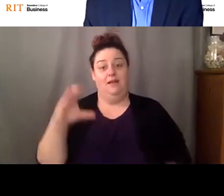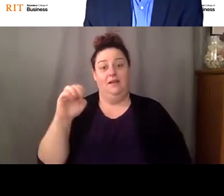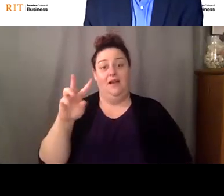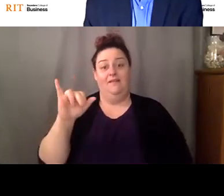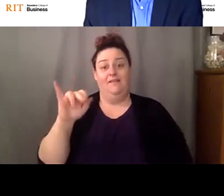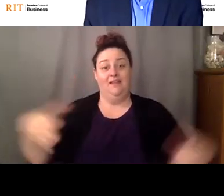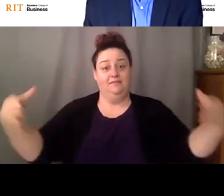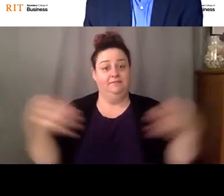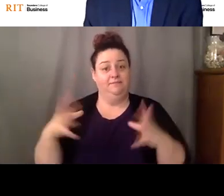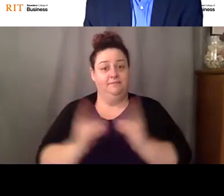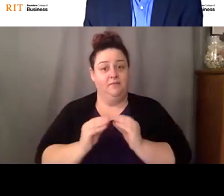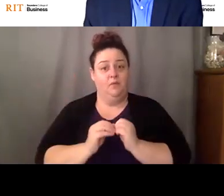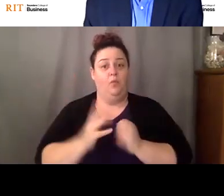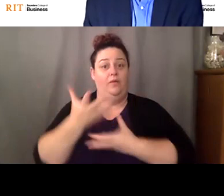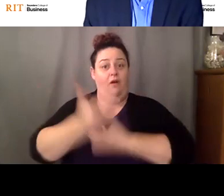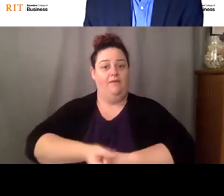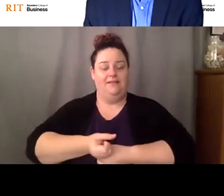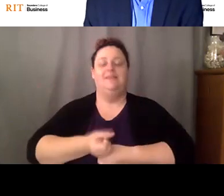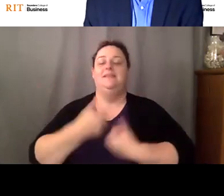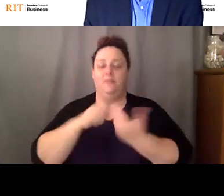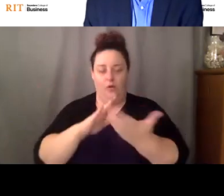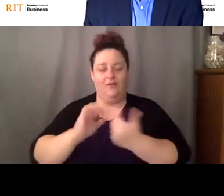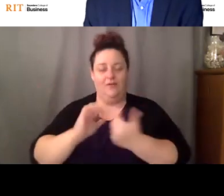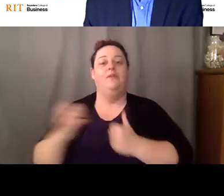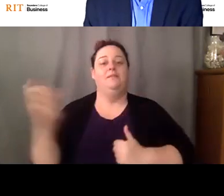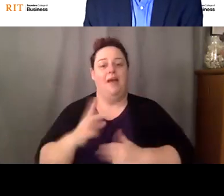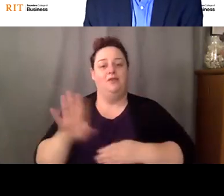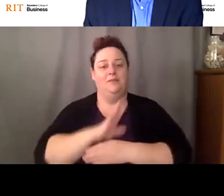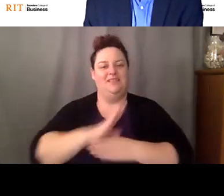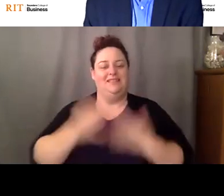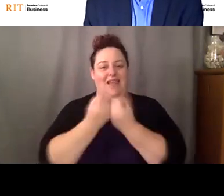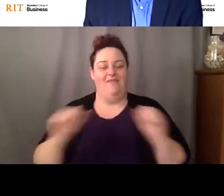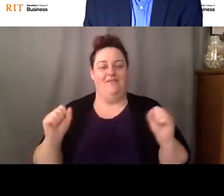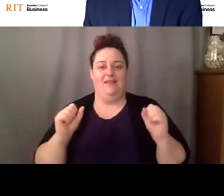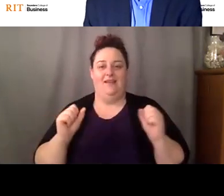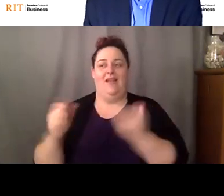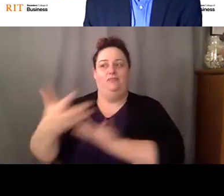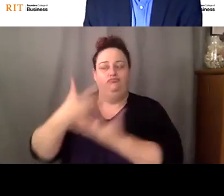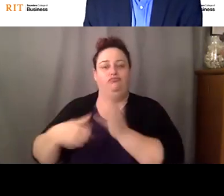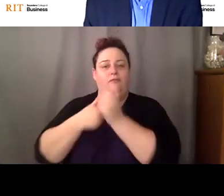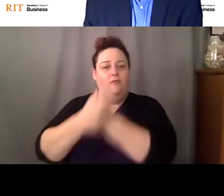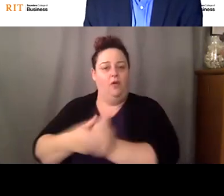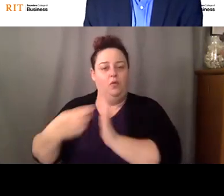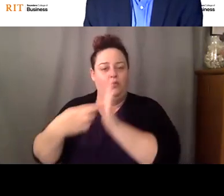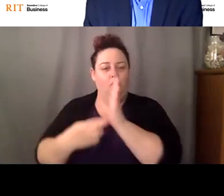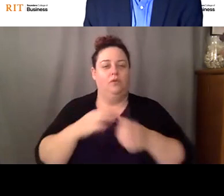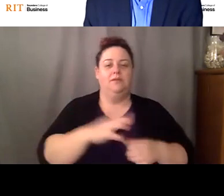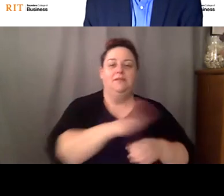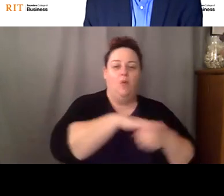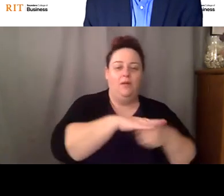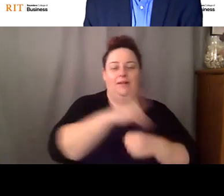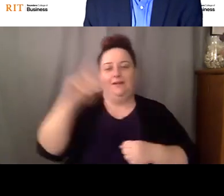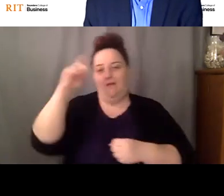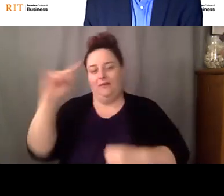get back to business, keeping health and safety at the forefront and still working with state and local entities.